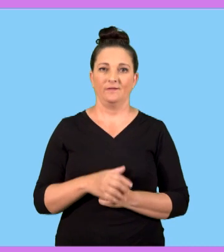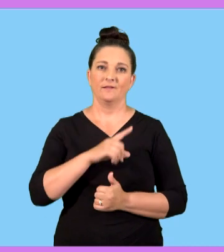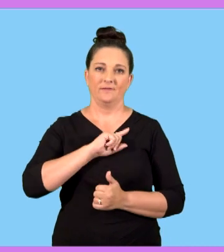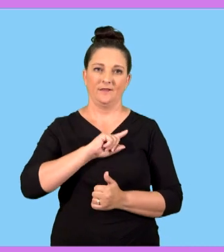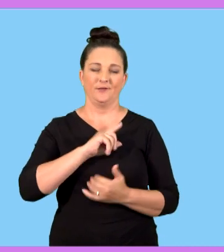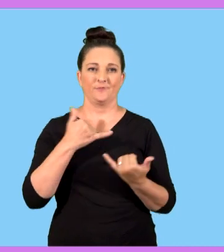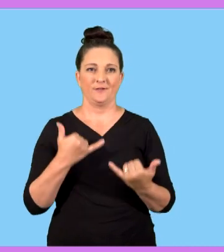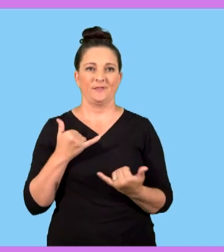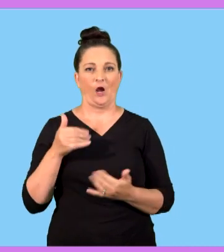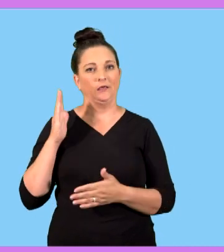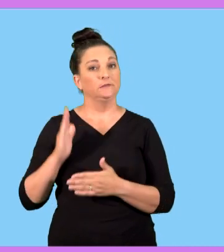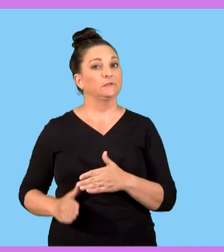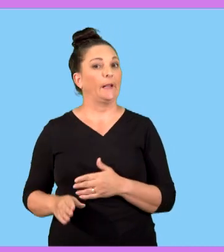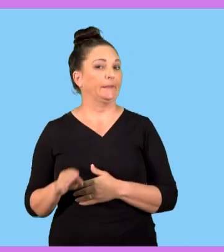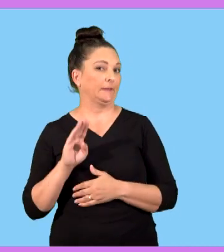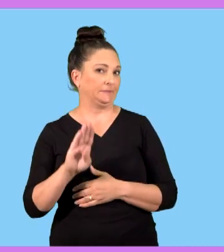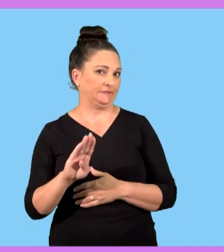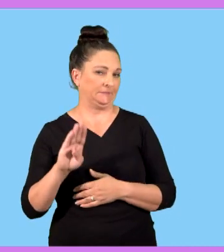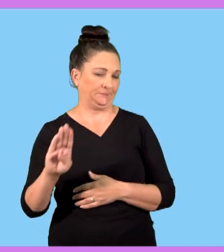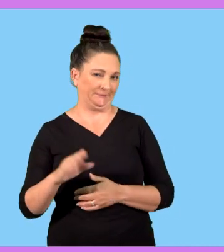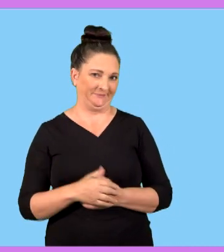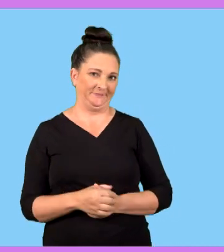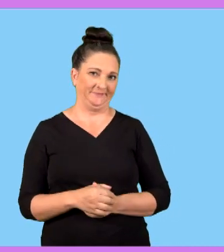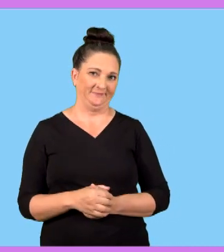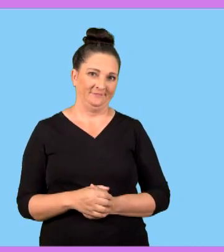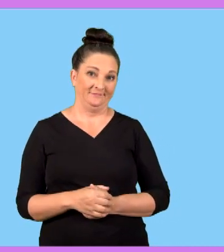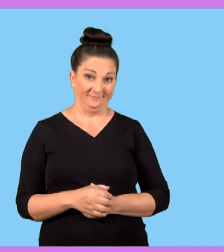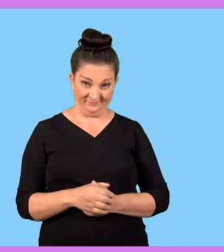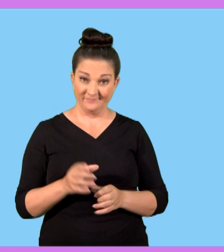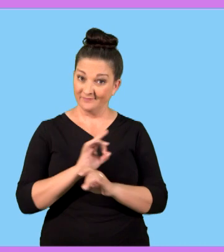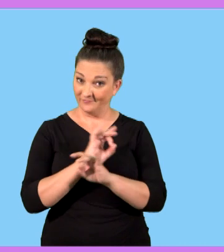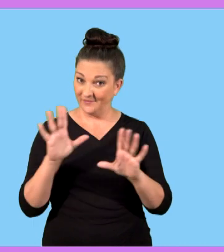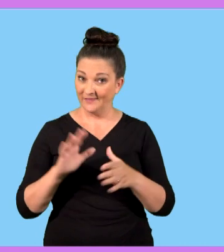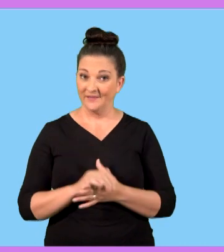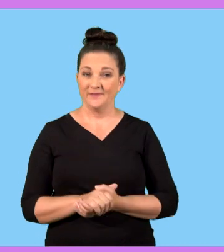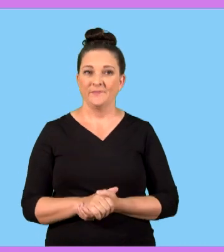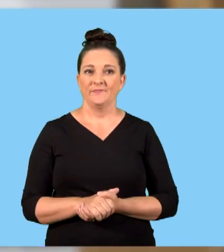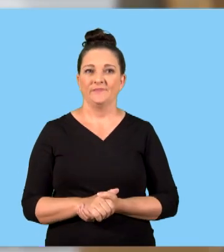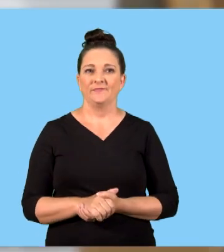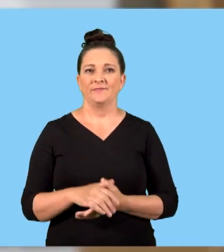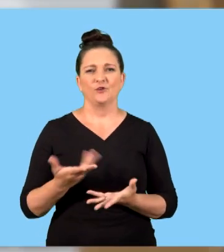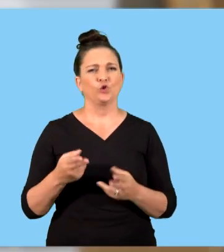therefore this answer here will be side BB. Guys, is that clear to all of you?